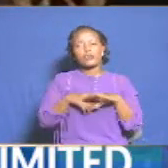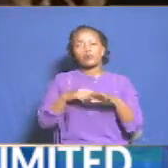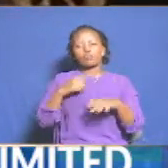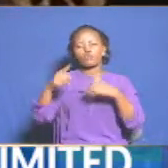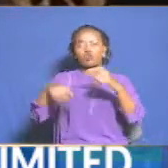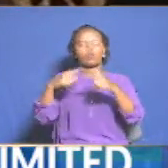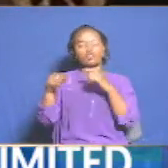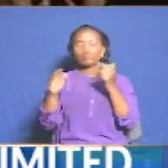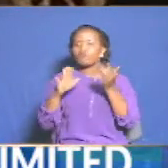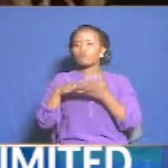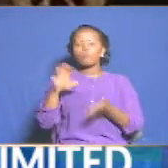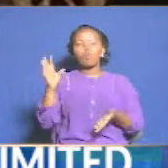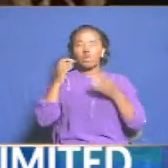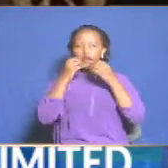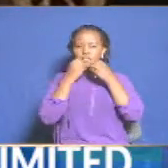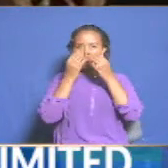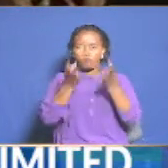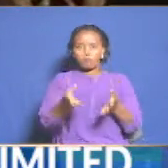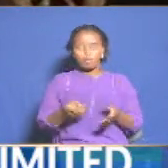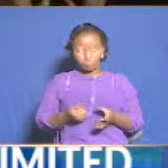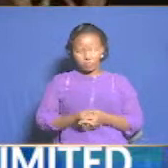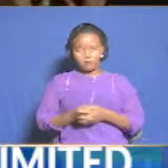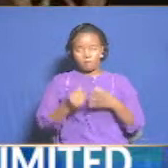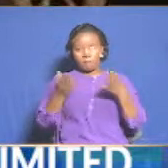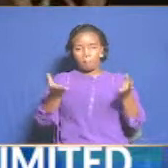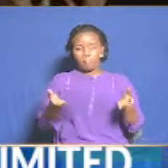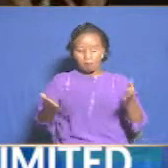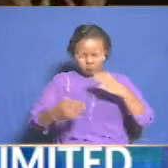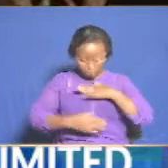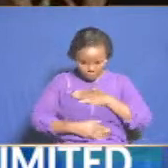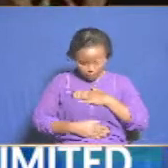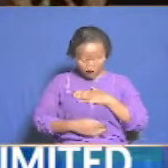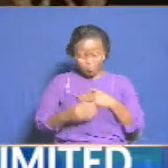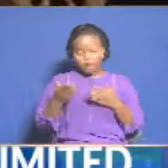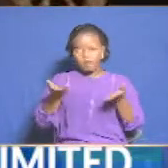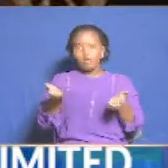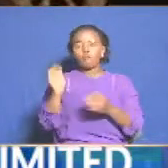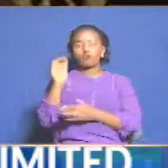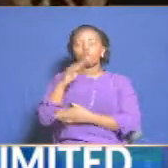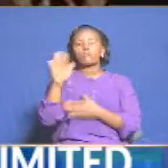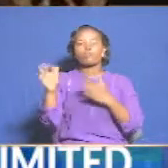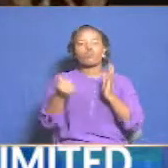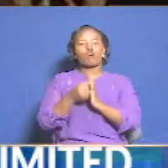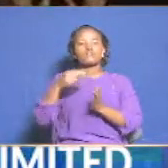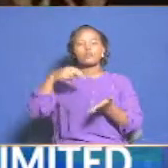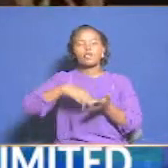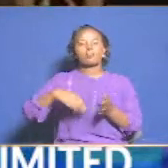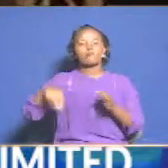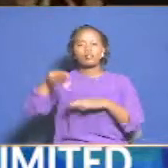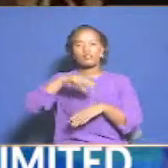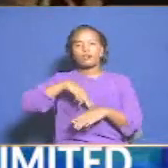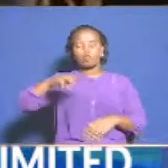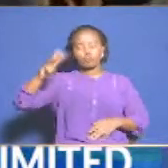give you more information. With those remarks, Your Excellencies, I request now that we stand up for the national anthem.